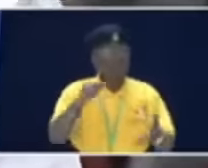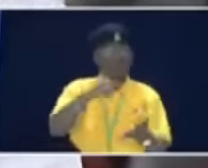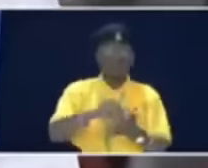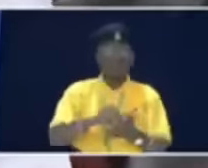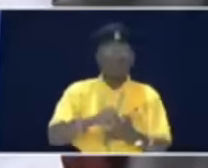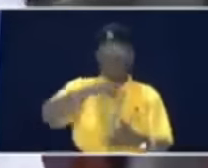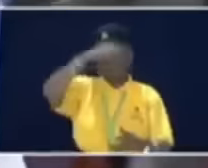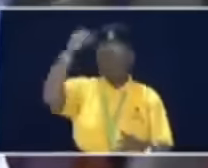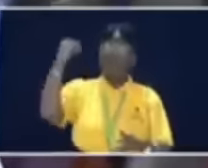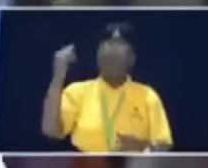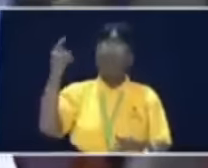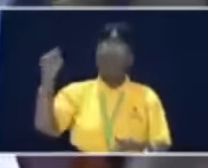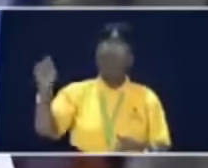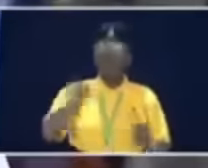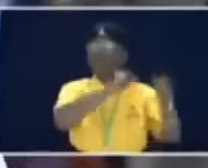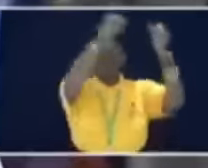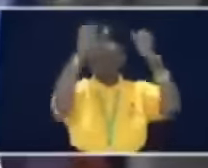Because the Almighty God is asking me